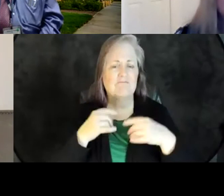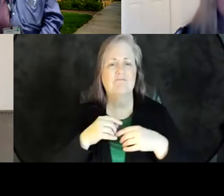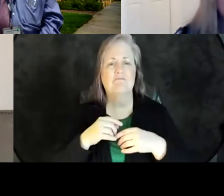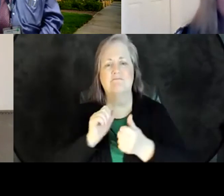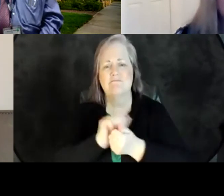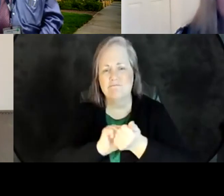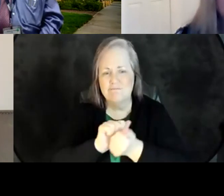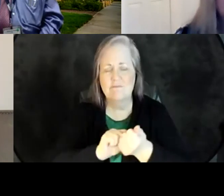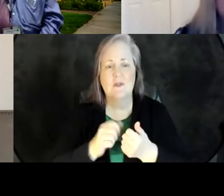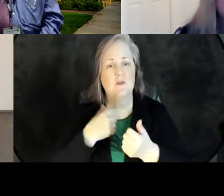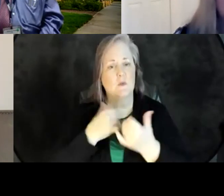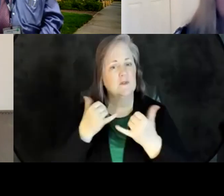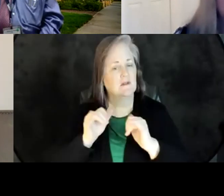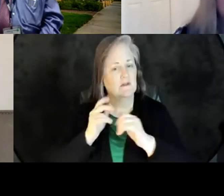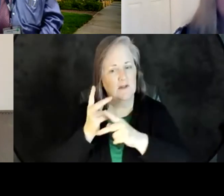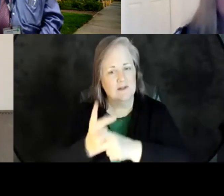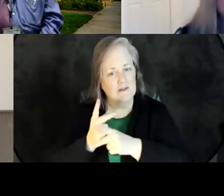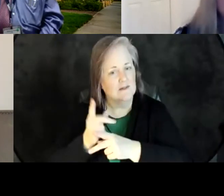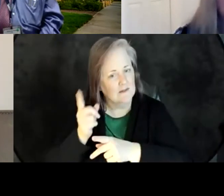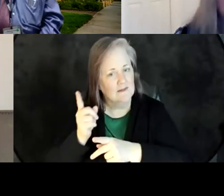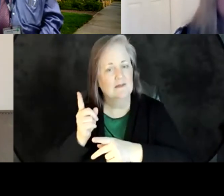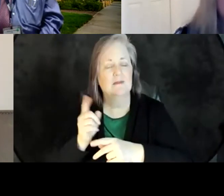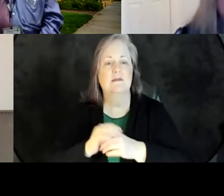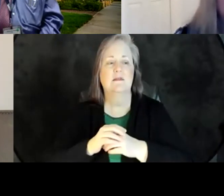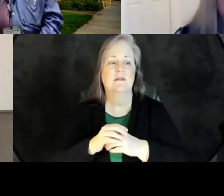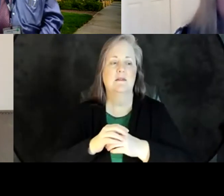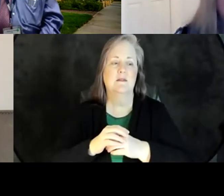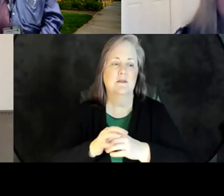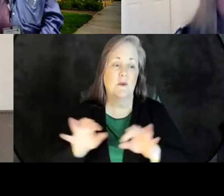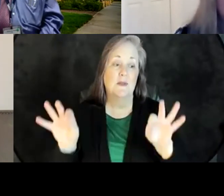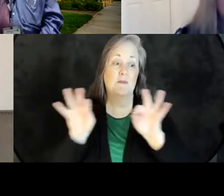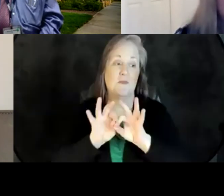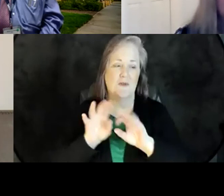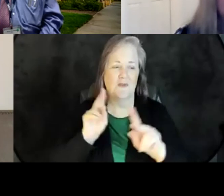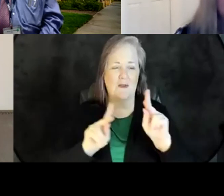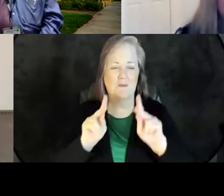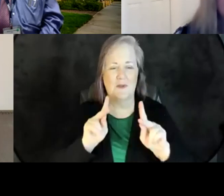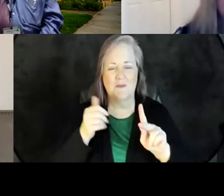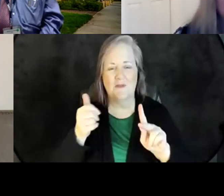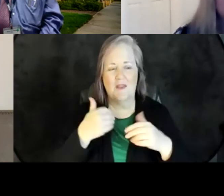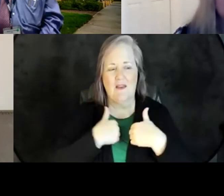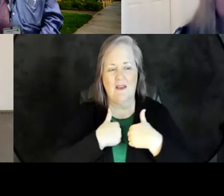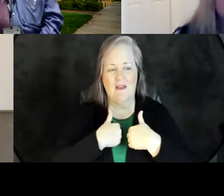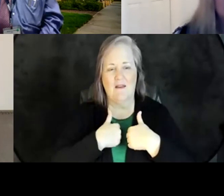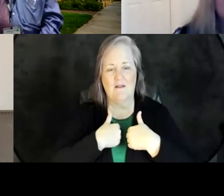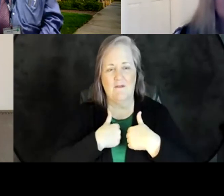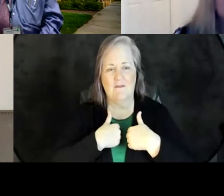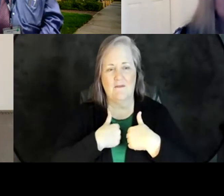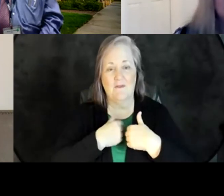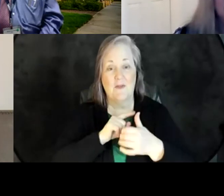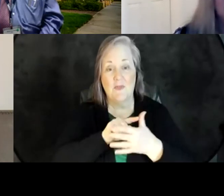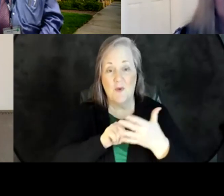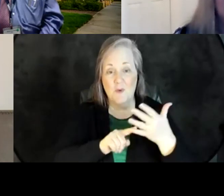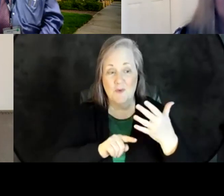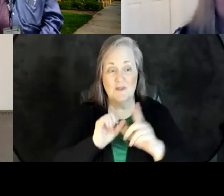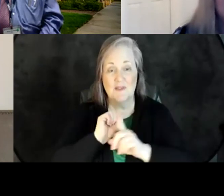still very diligent with them. I think it's important that people that have those, you know, types of